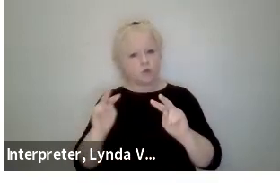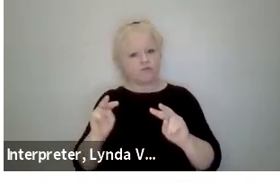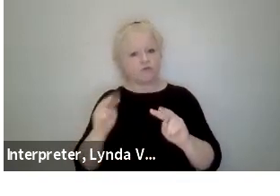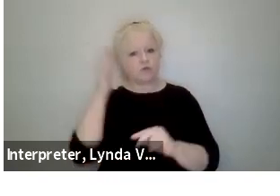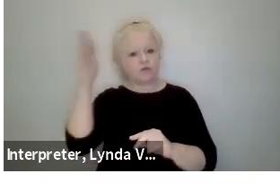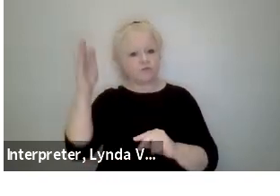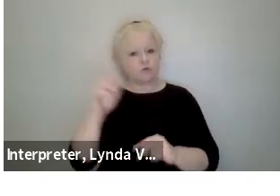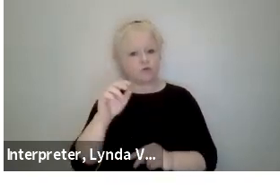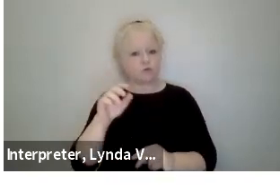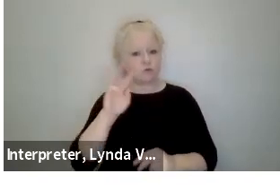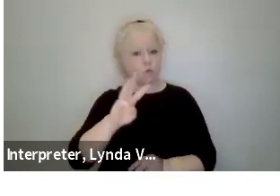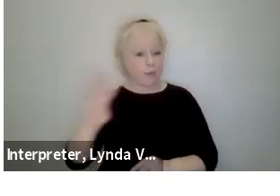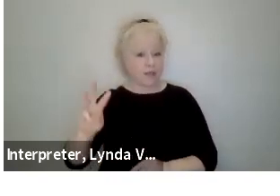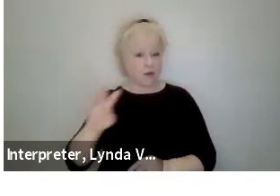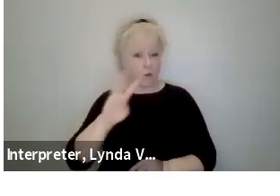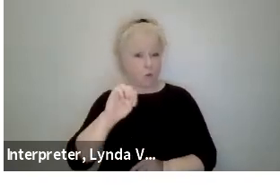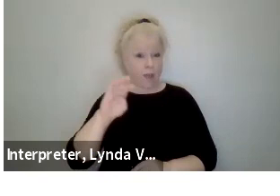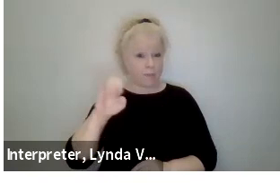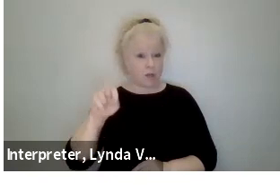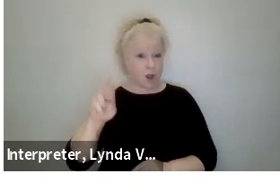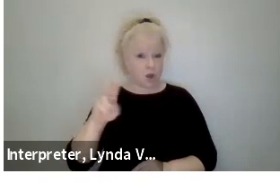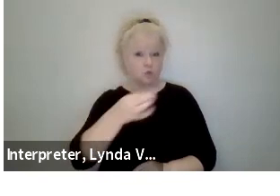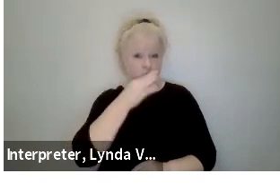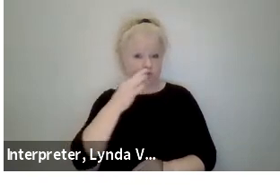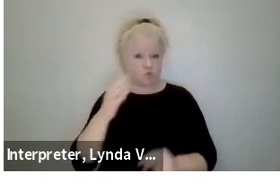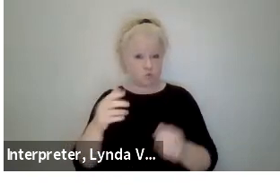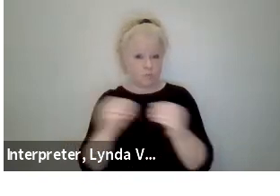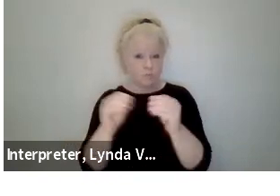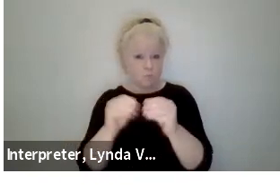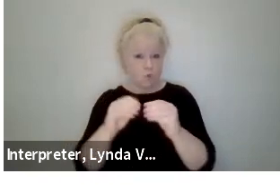grantee webinars that are coming up soon.